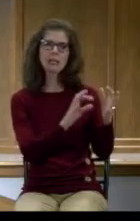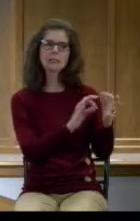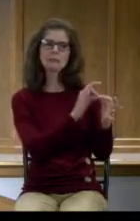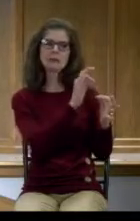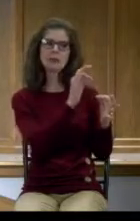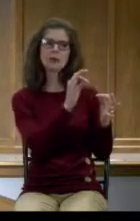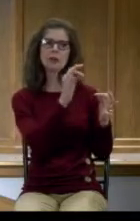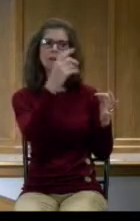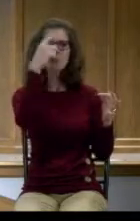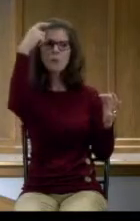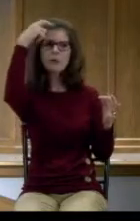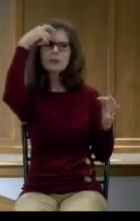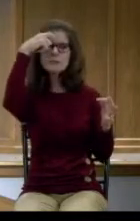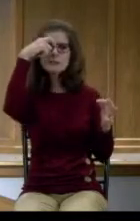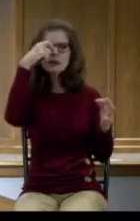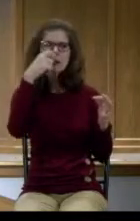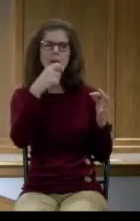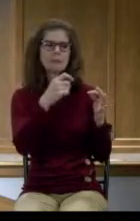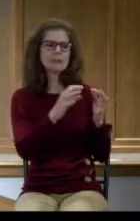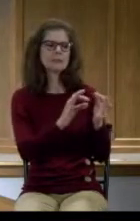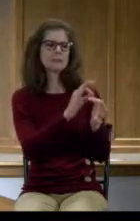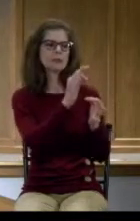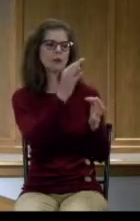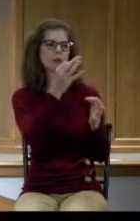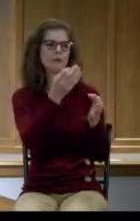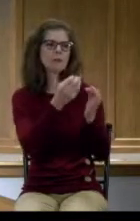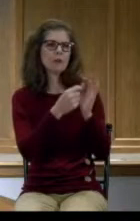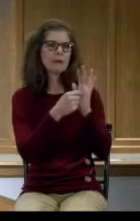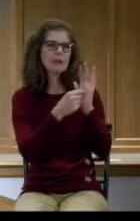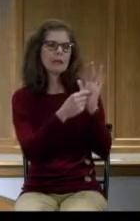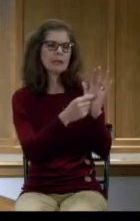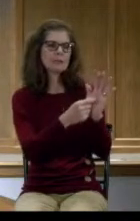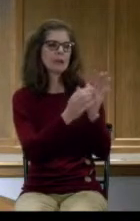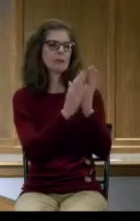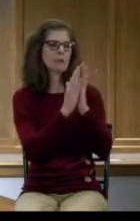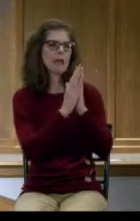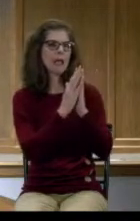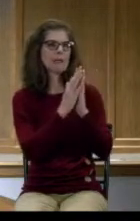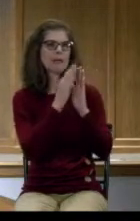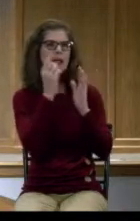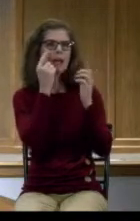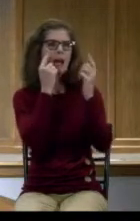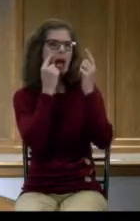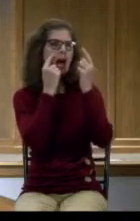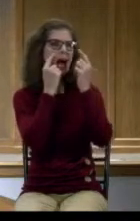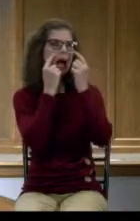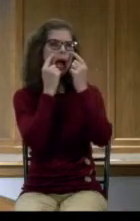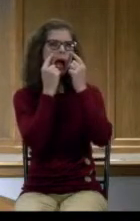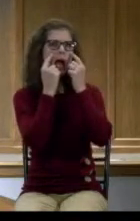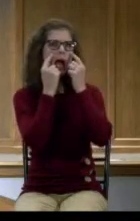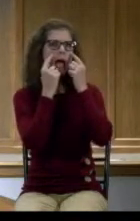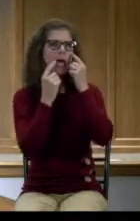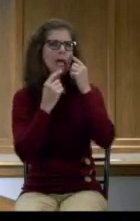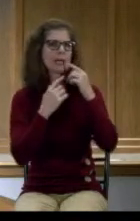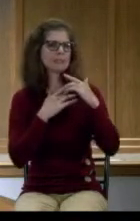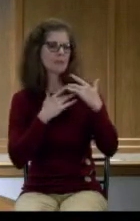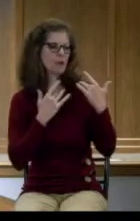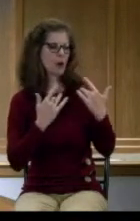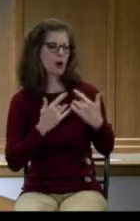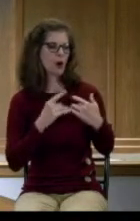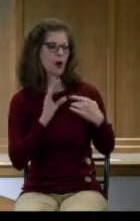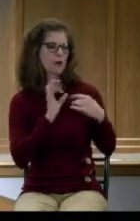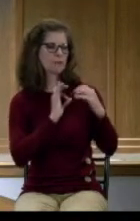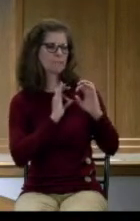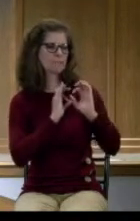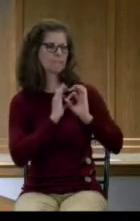spirit of revelation. I pray that the eyes of your heart may be enlightened. Like, those are, I just love the words he uses. And I've preached on